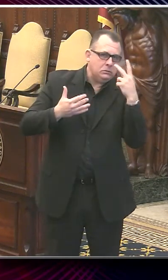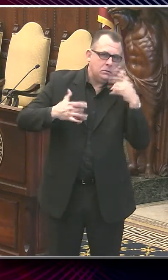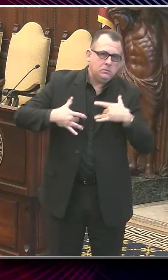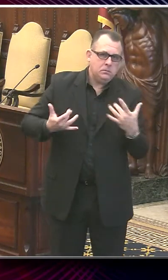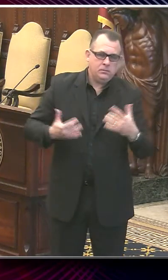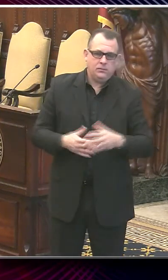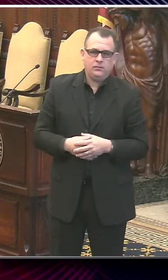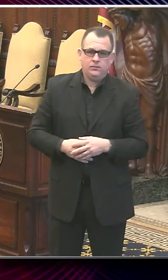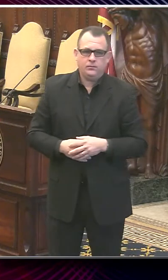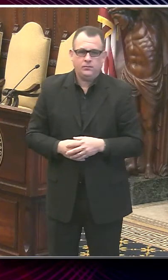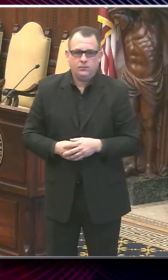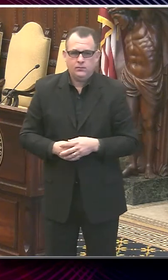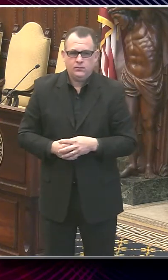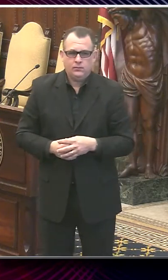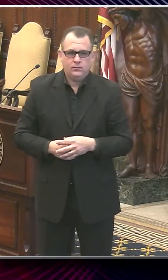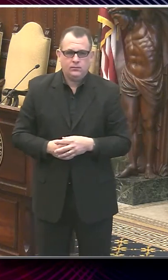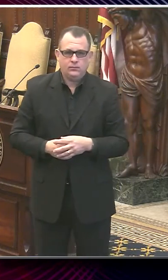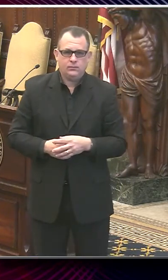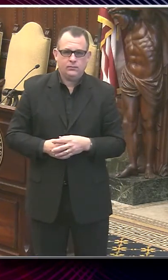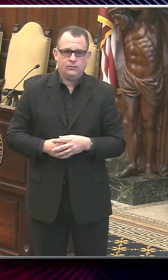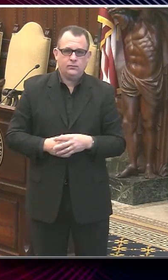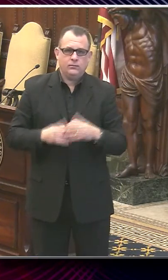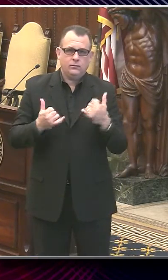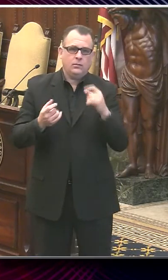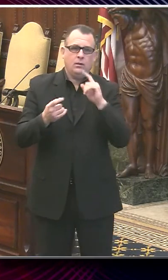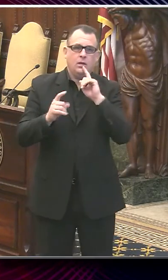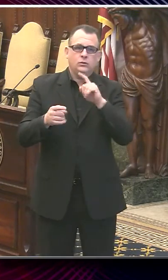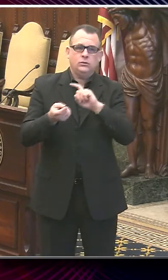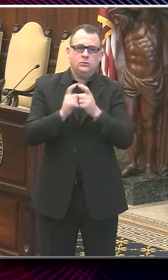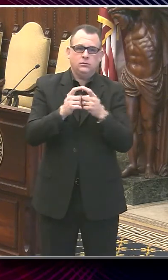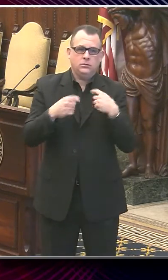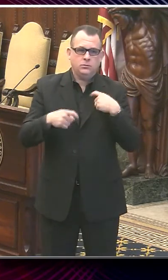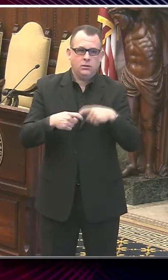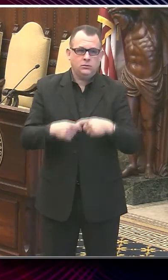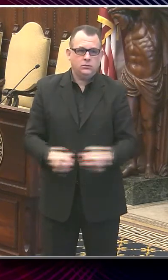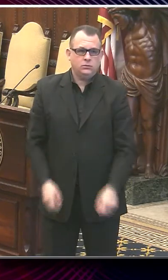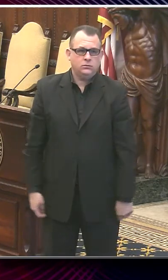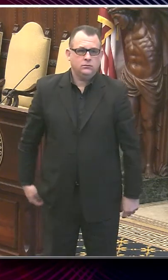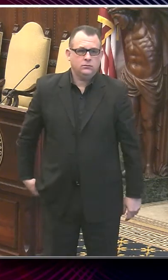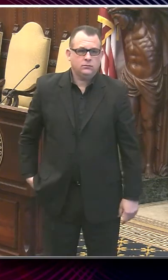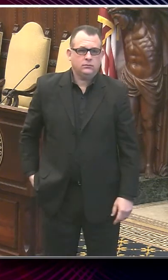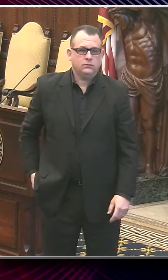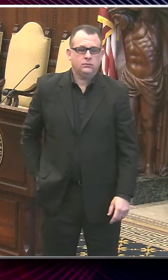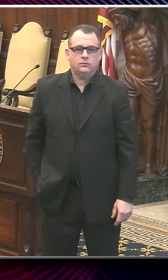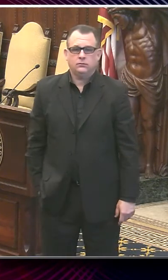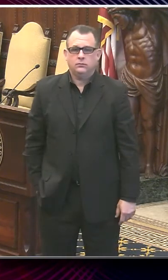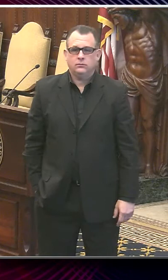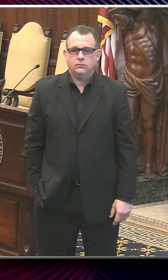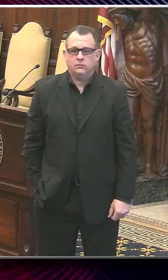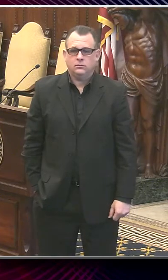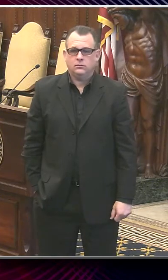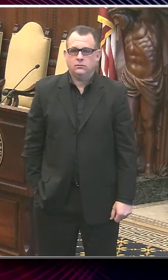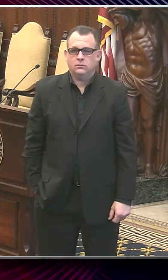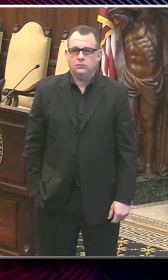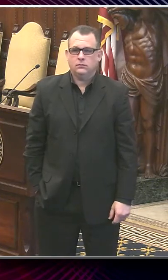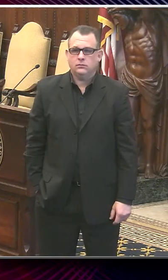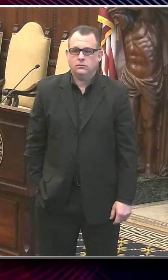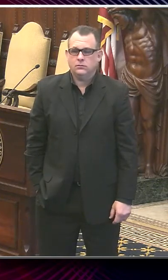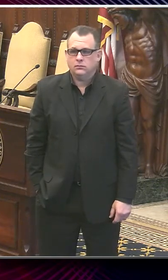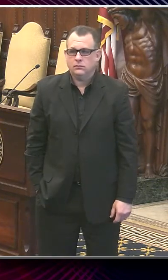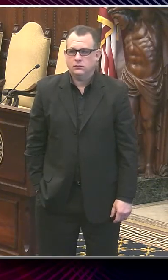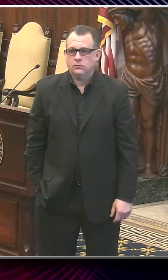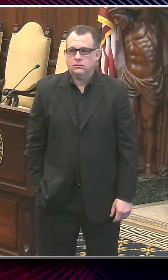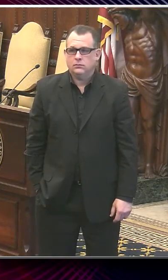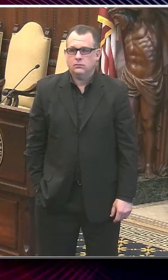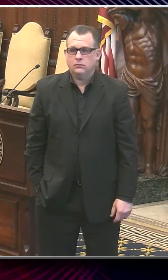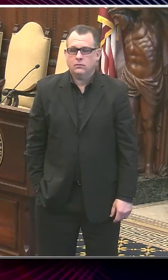que ha empezado a vacunar a poblaciones más jóvenes, y se está contemplando también hacer lo mismo en Filadelfia, y